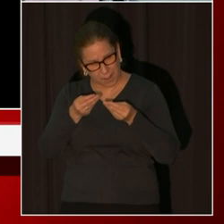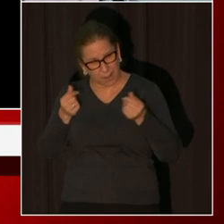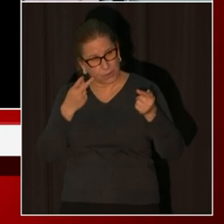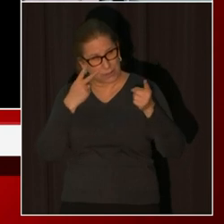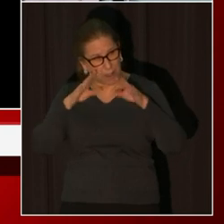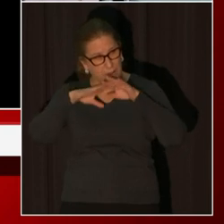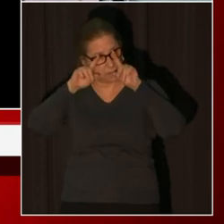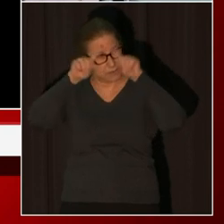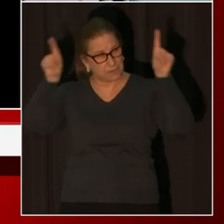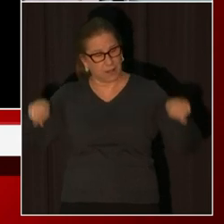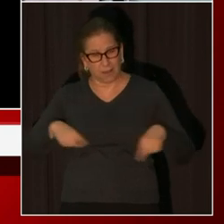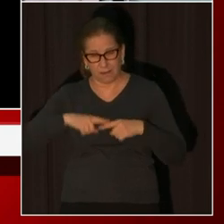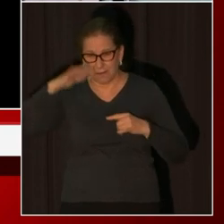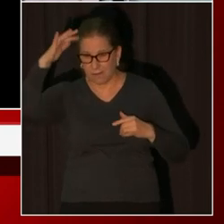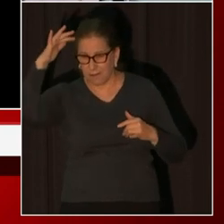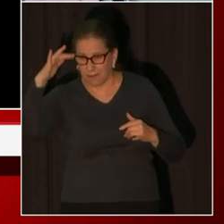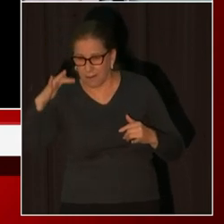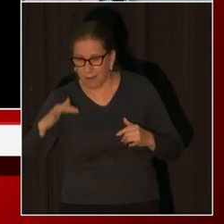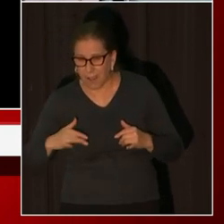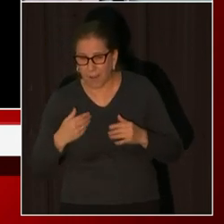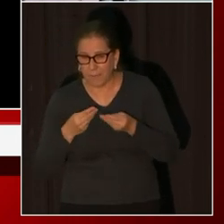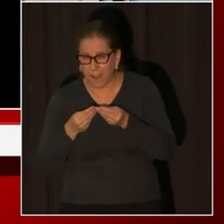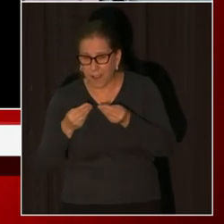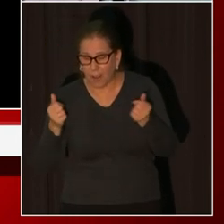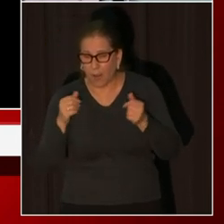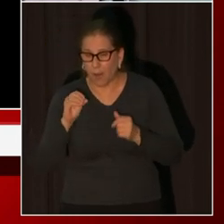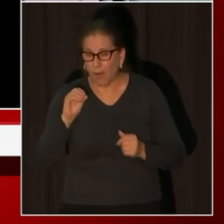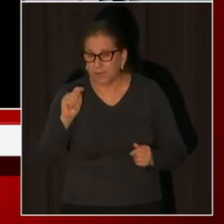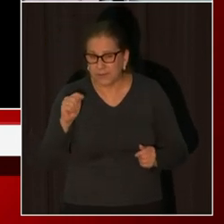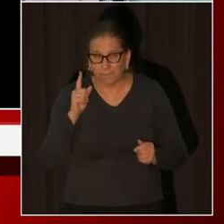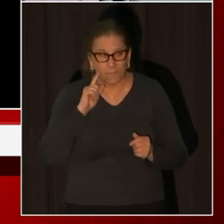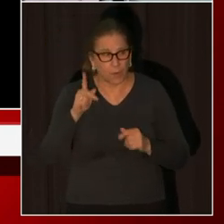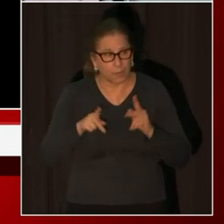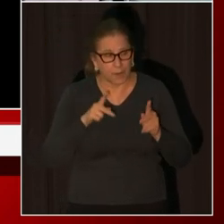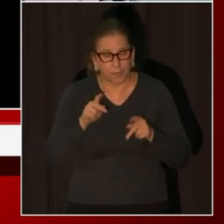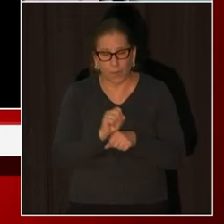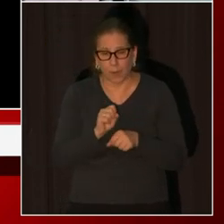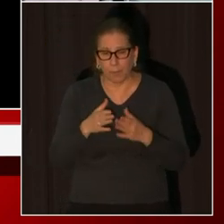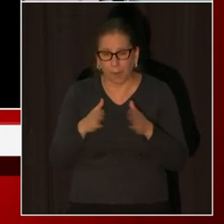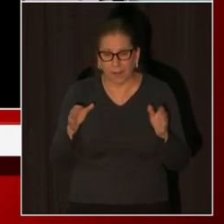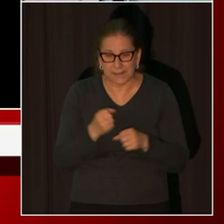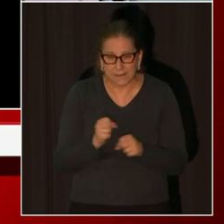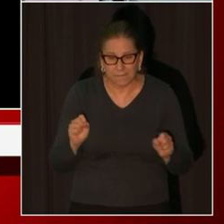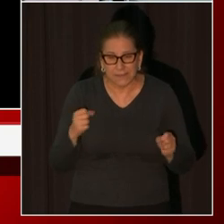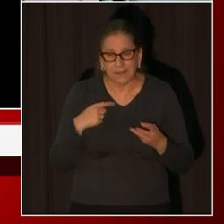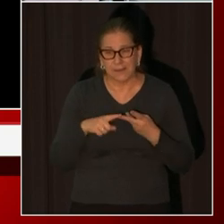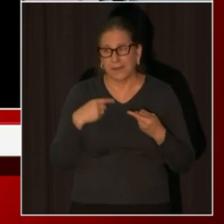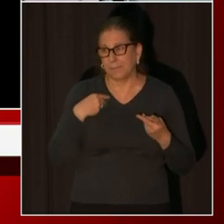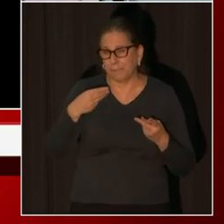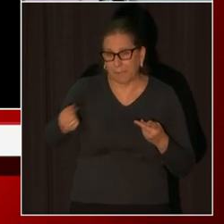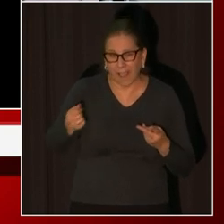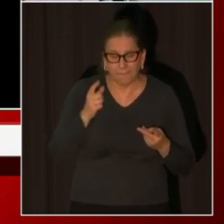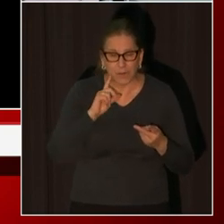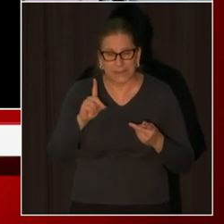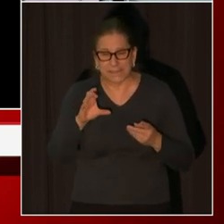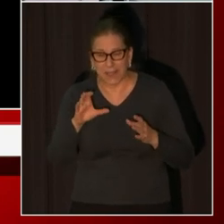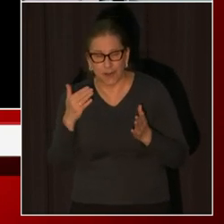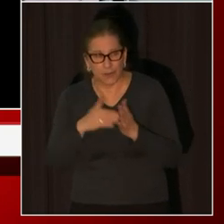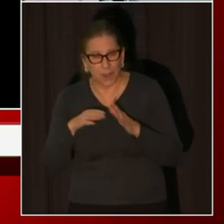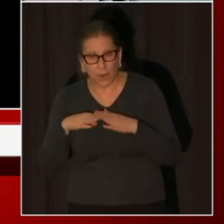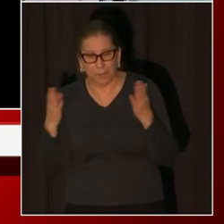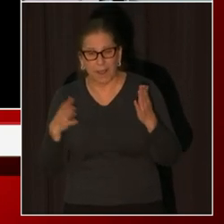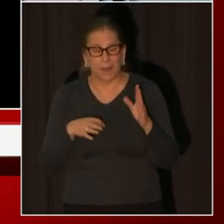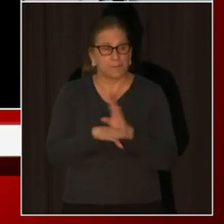and overtime for public safety, cost for DC to reopen, recover, and provide relief, the business and community group and